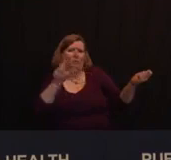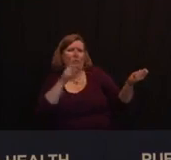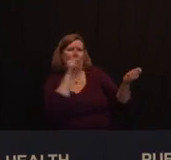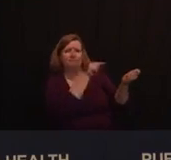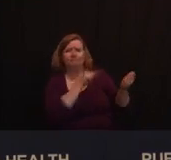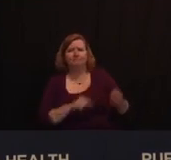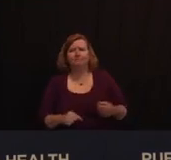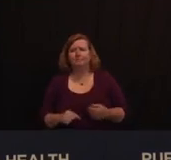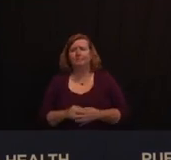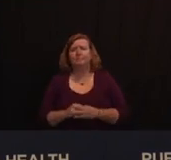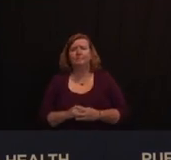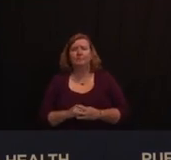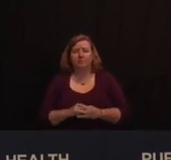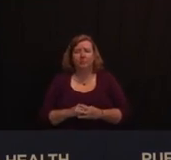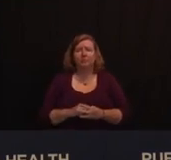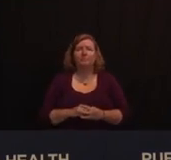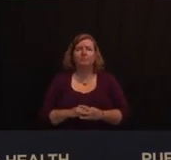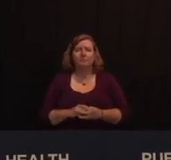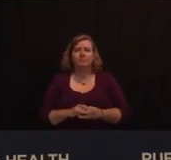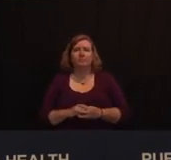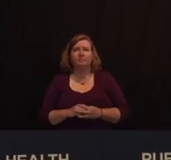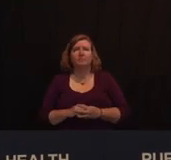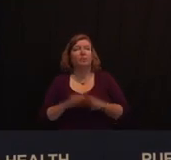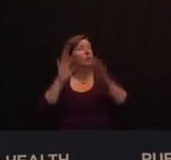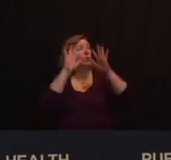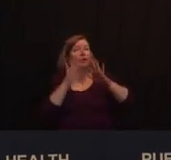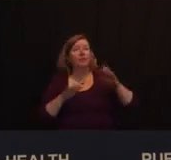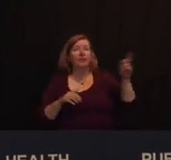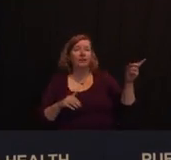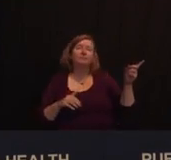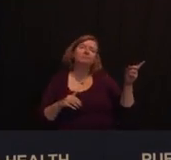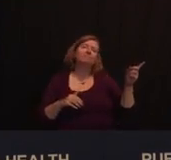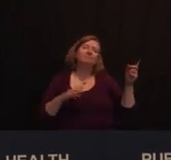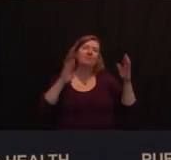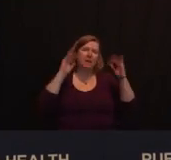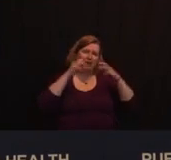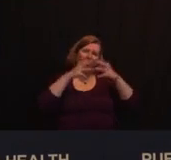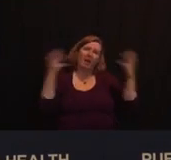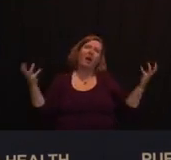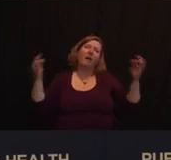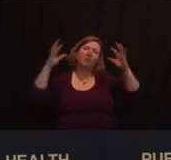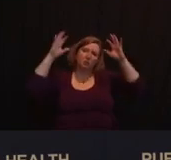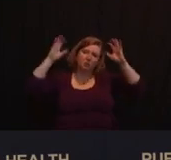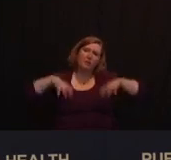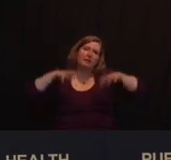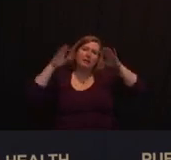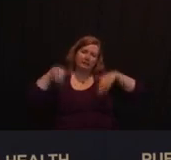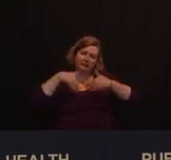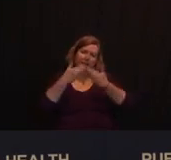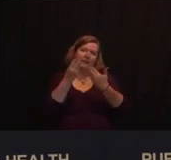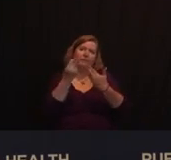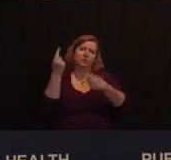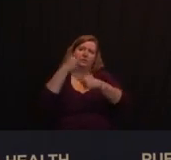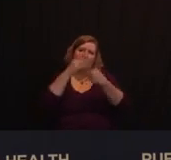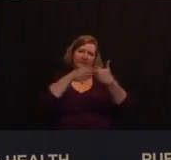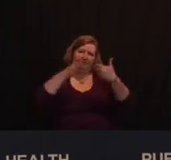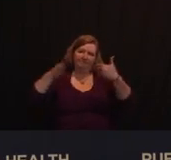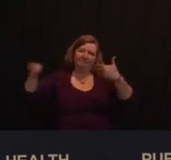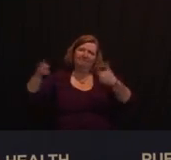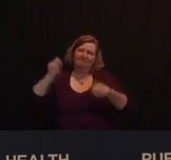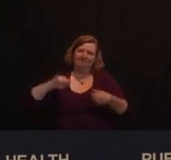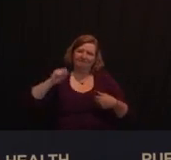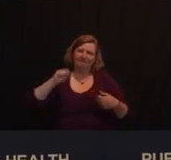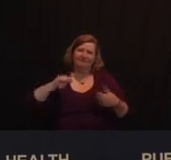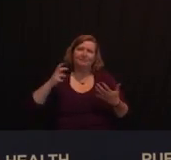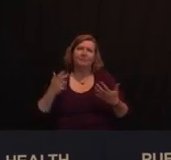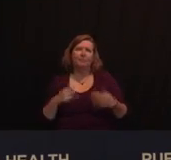With regards to the weather, we are expecting a serious amount of rain in the next couple of days, so we're keeping an eye on that. And I'm glad you